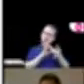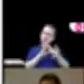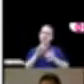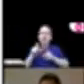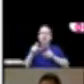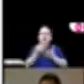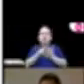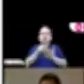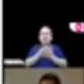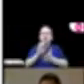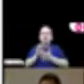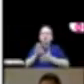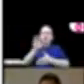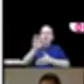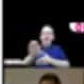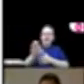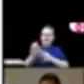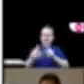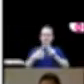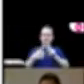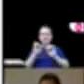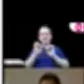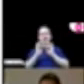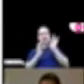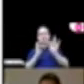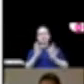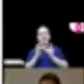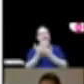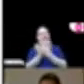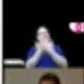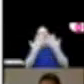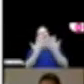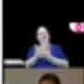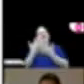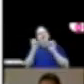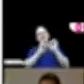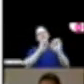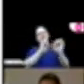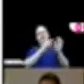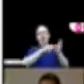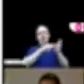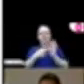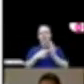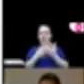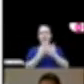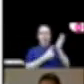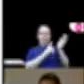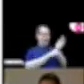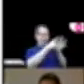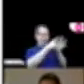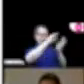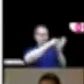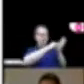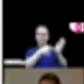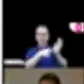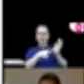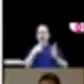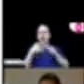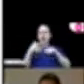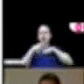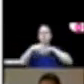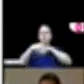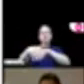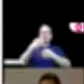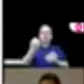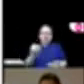them. You can, if you go to the website, any organization, not only LISC, not only Movement for Justice,